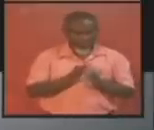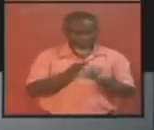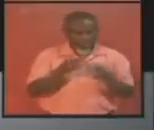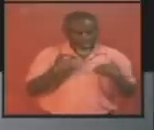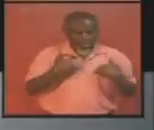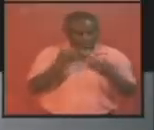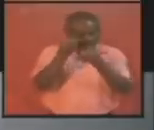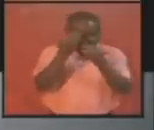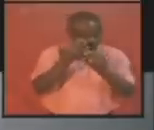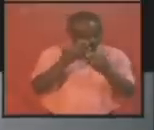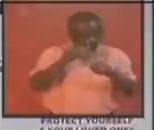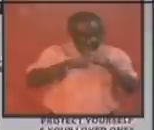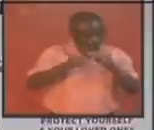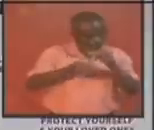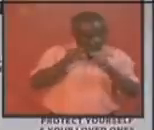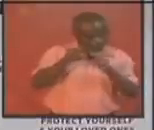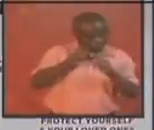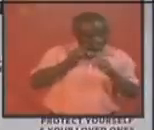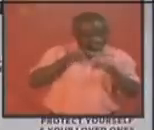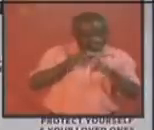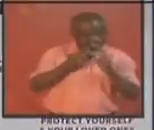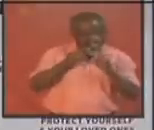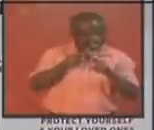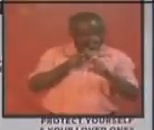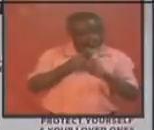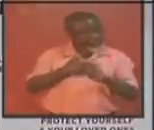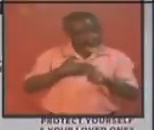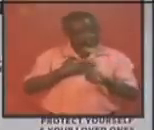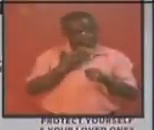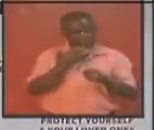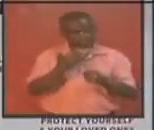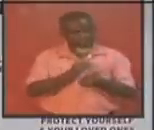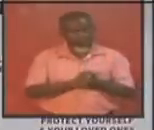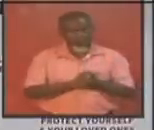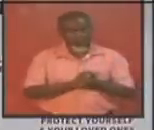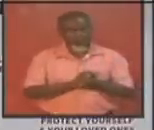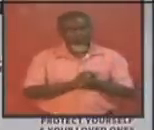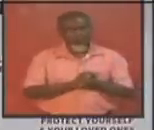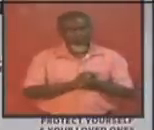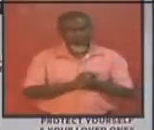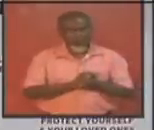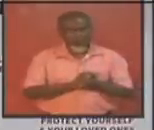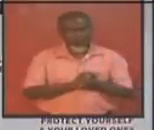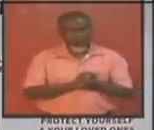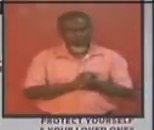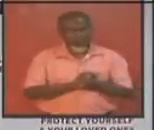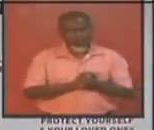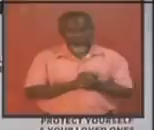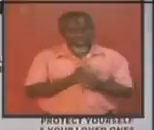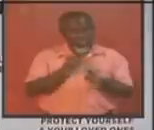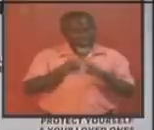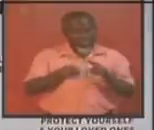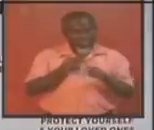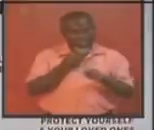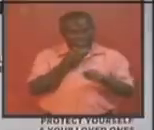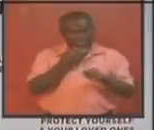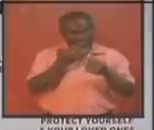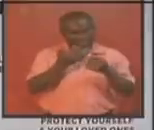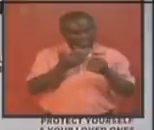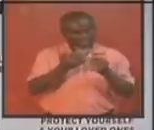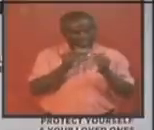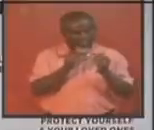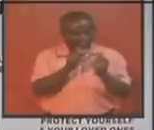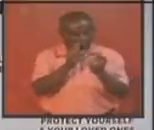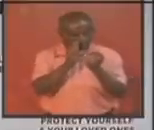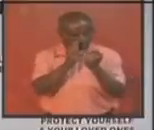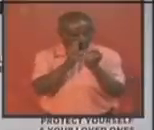you. Okay, so the first question is a little bit hard to answer in terms of giving an actual date. What we can say again is that